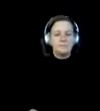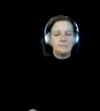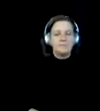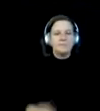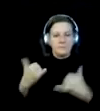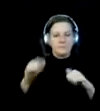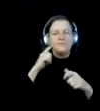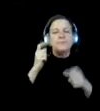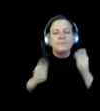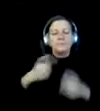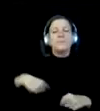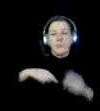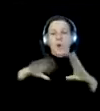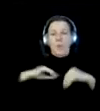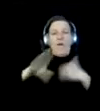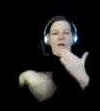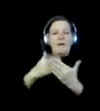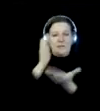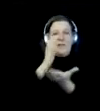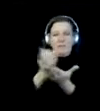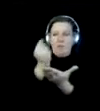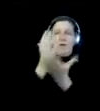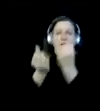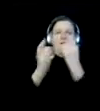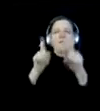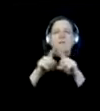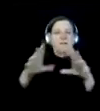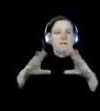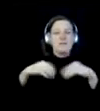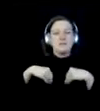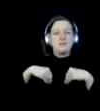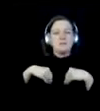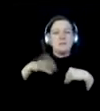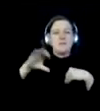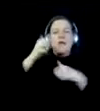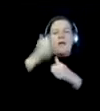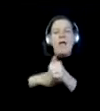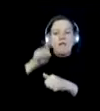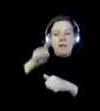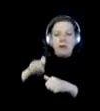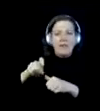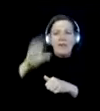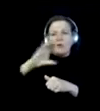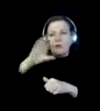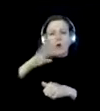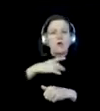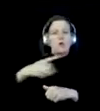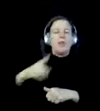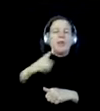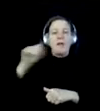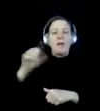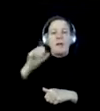We accept all these images as we accept the climate. Every search, click, and like is claimed as an asset. We don't mind. Listen, where were you in all